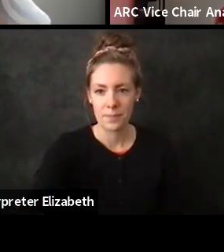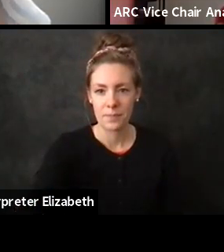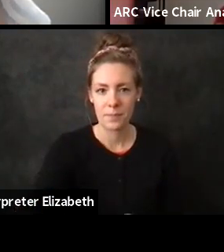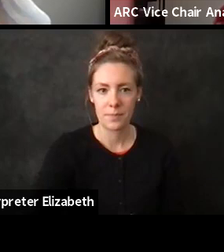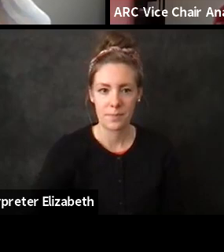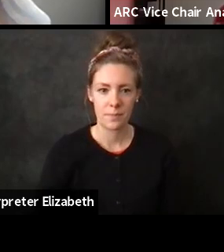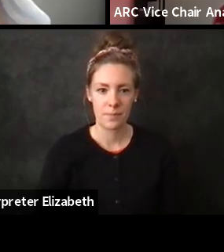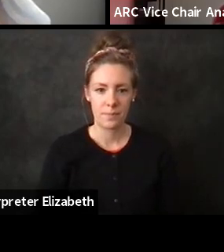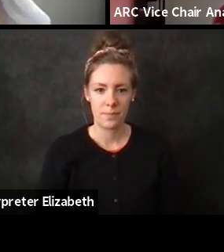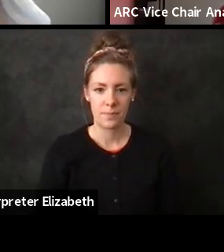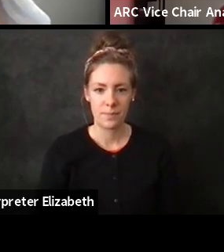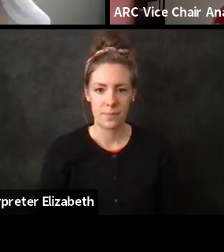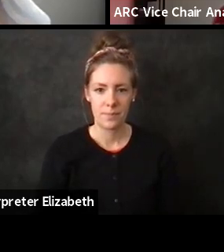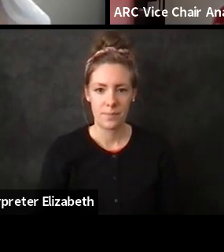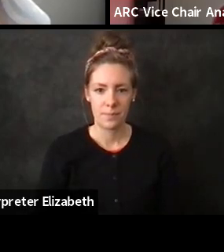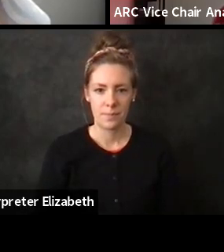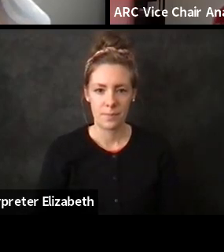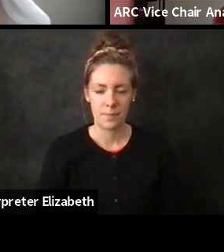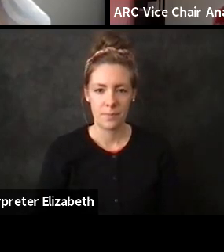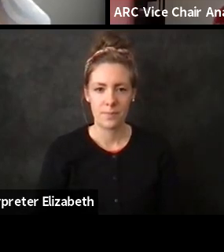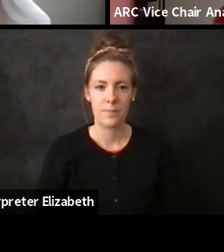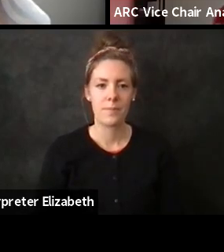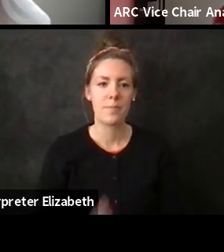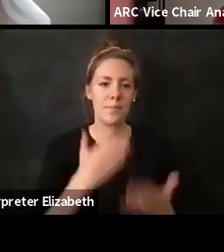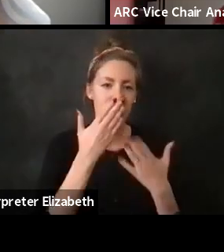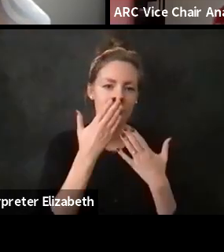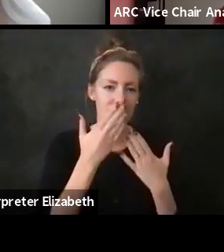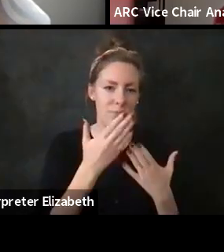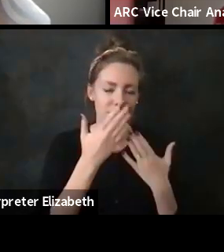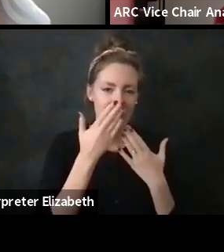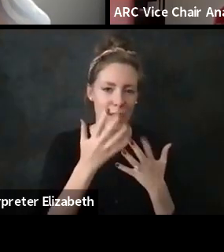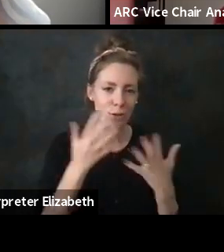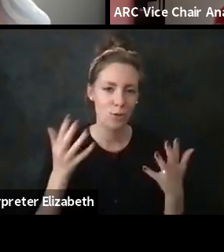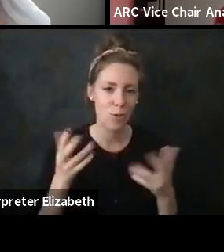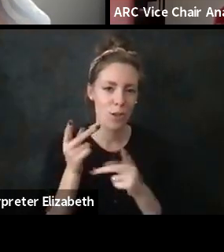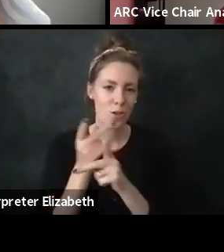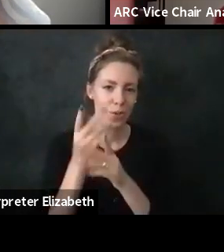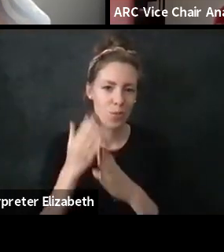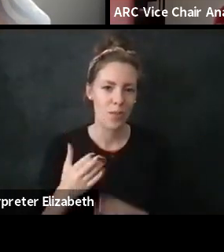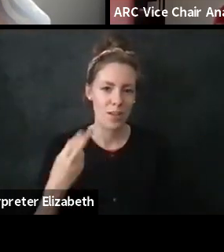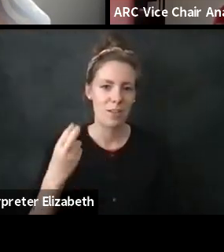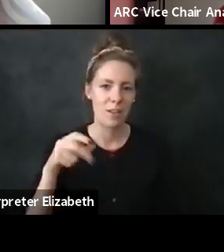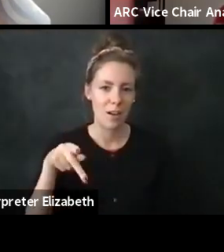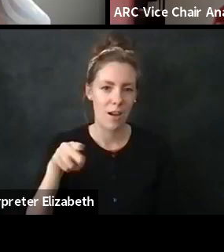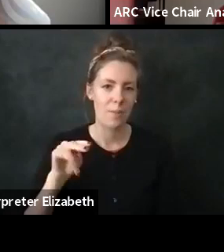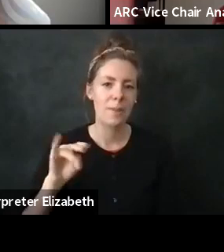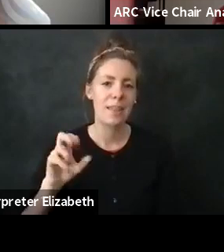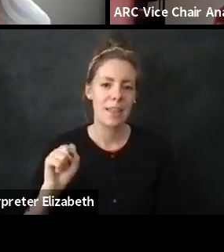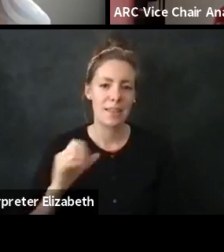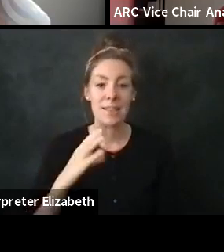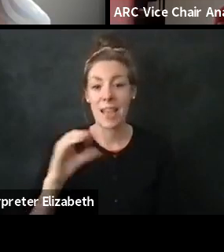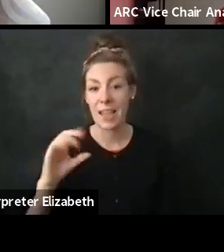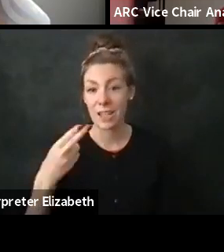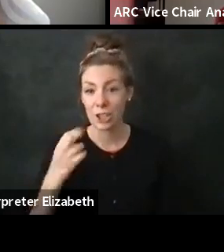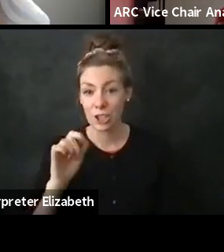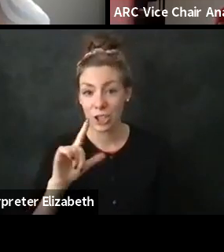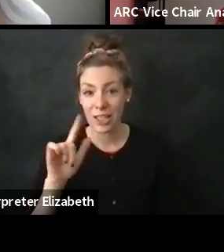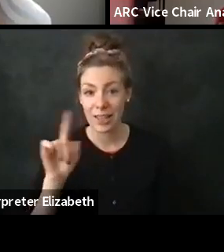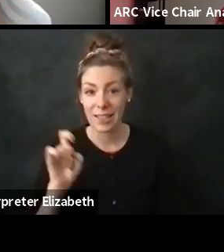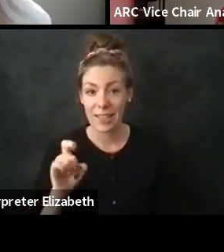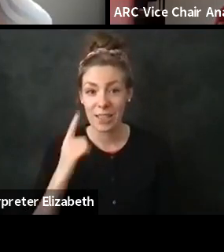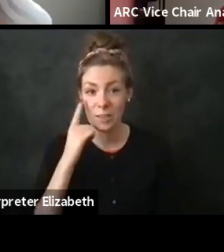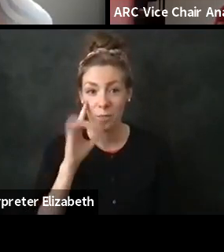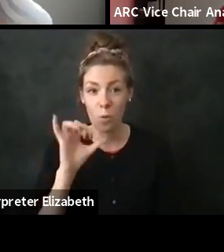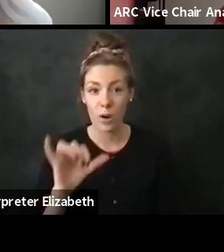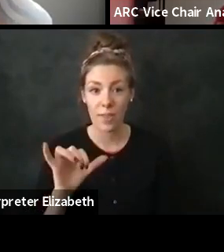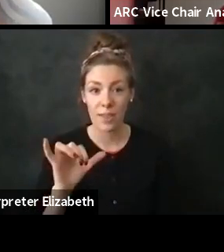Horta. Great. Well, thank you so much, Supervisor Hopkins, and thank you, Shalice, for getting us started